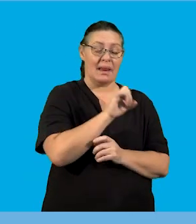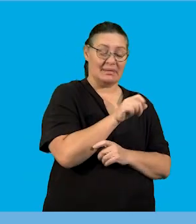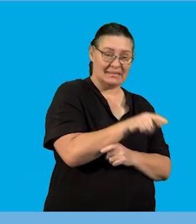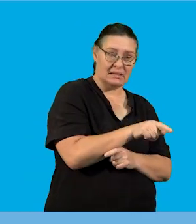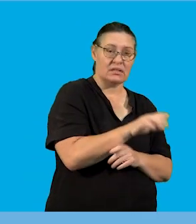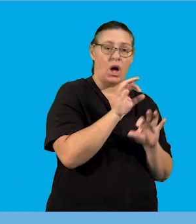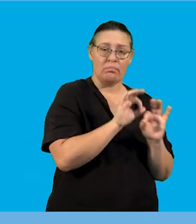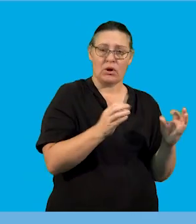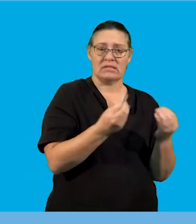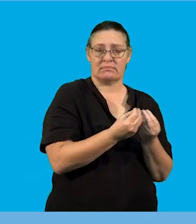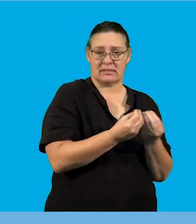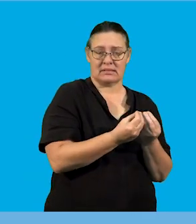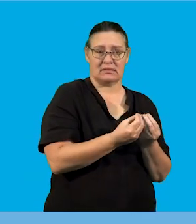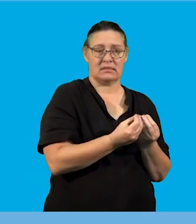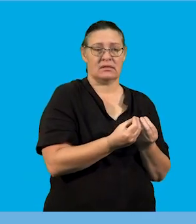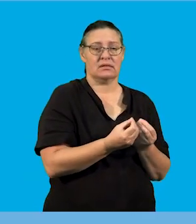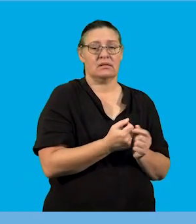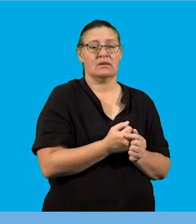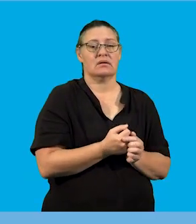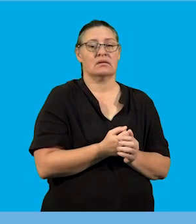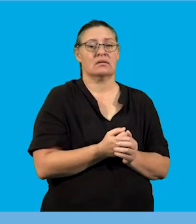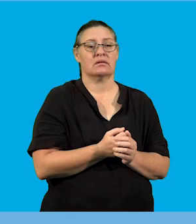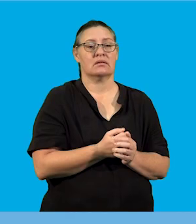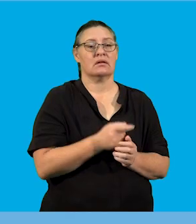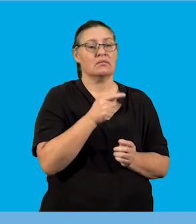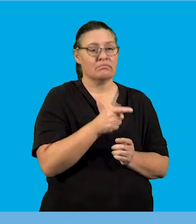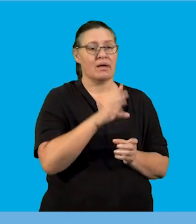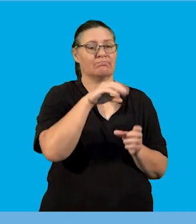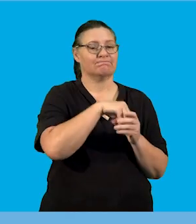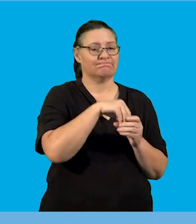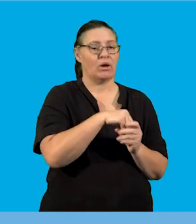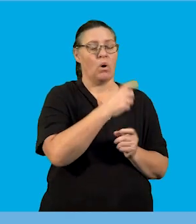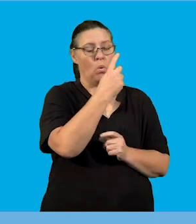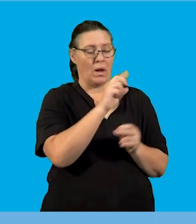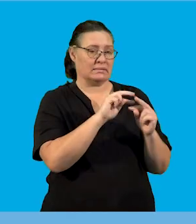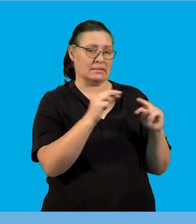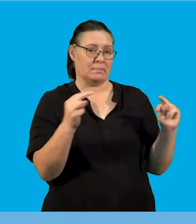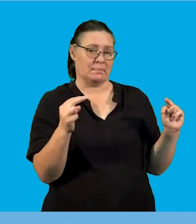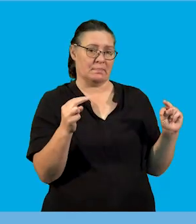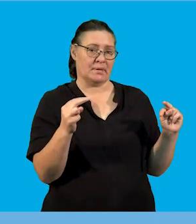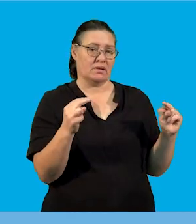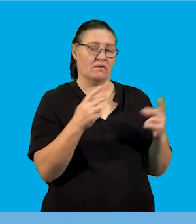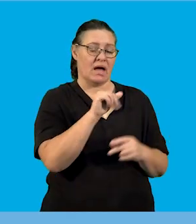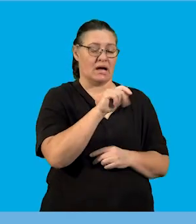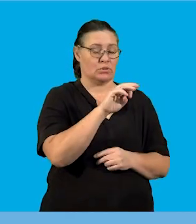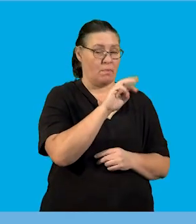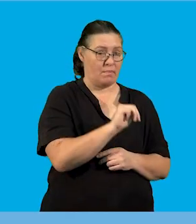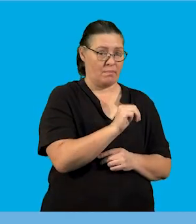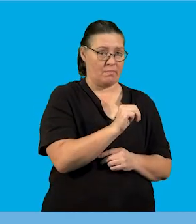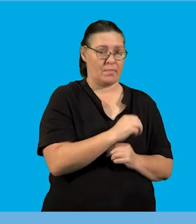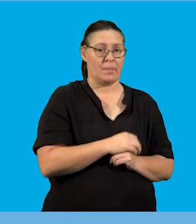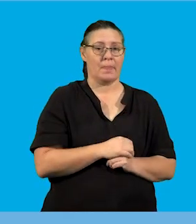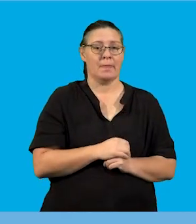element is a pure substance. Very important to remember, it's a pure substance that consists of only